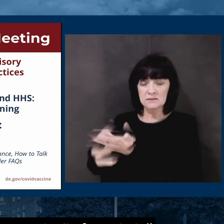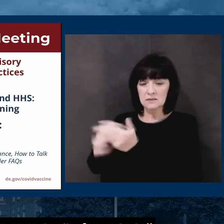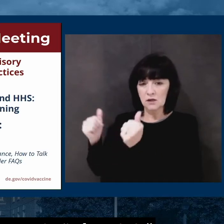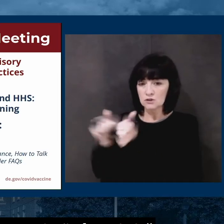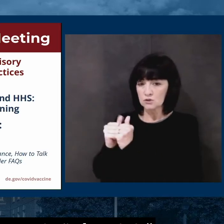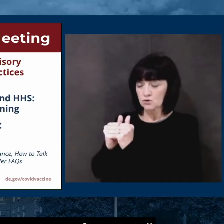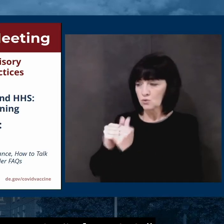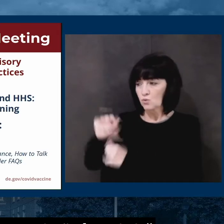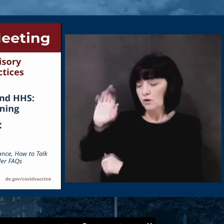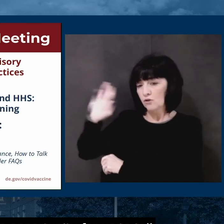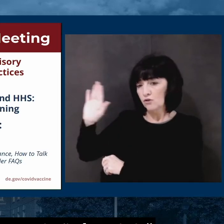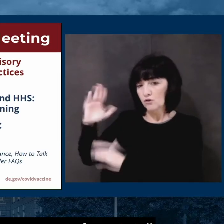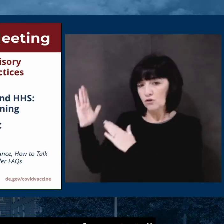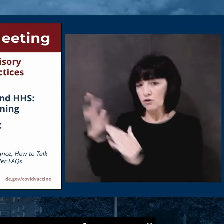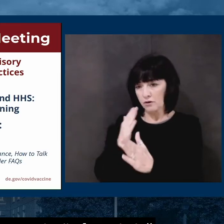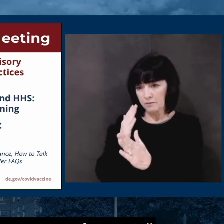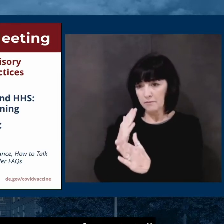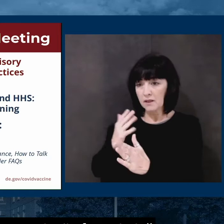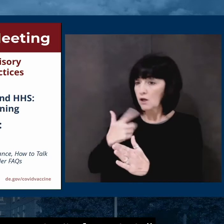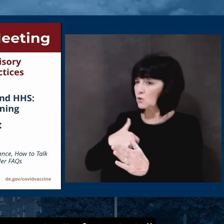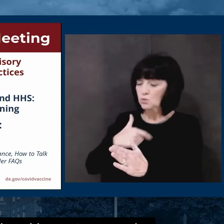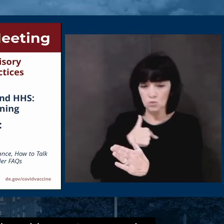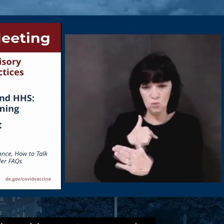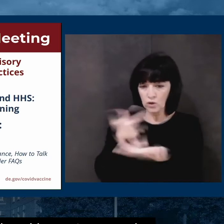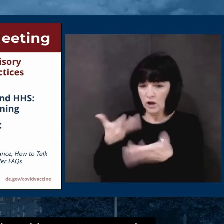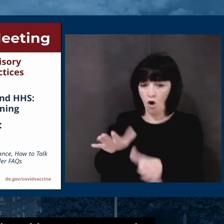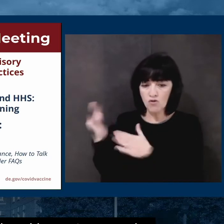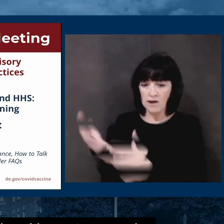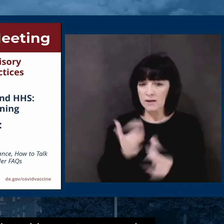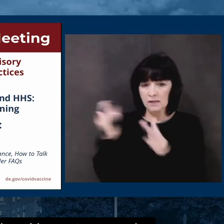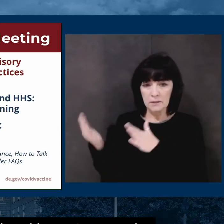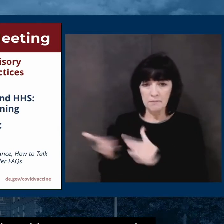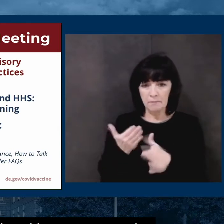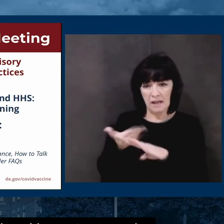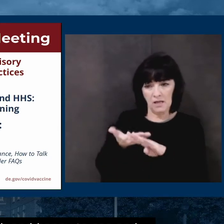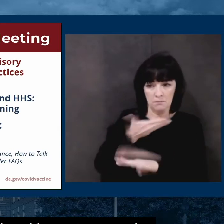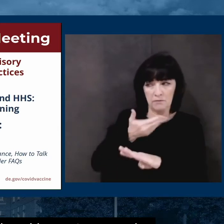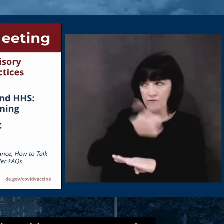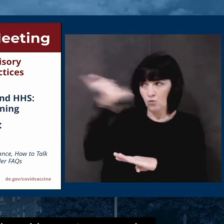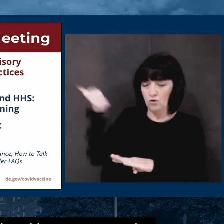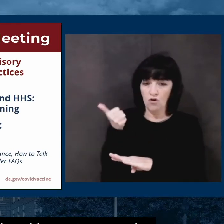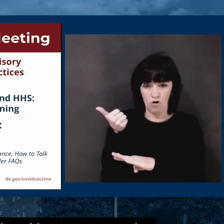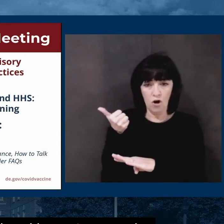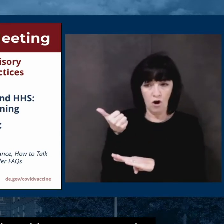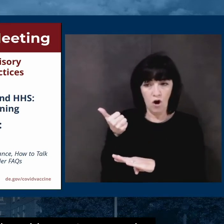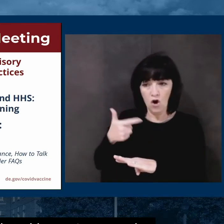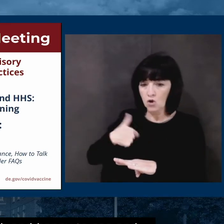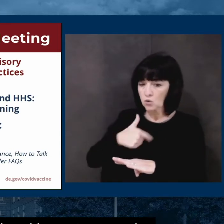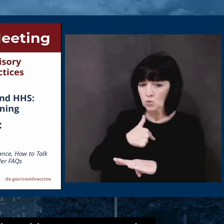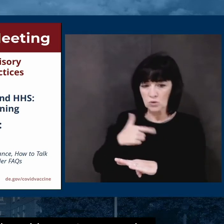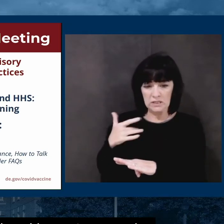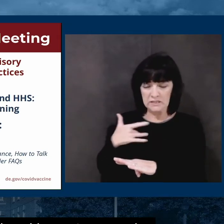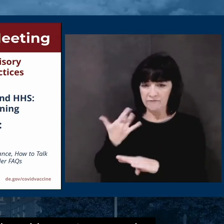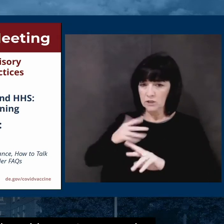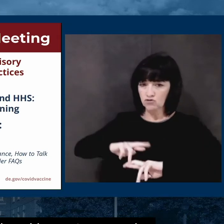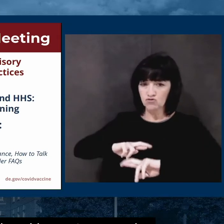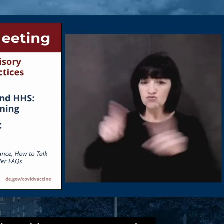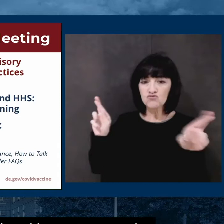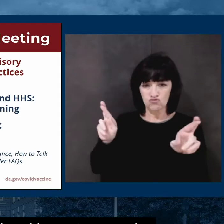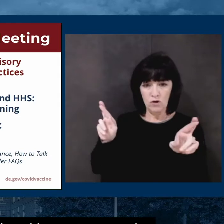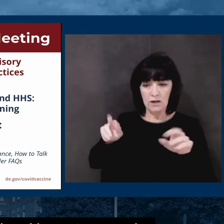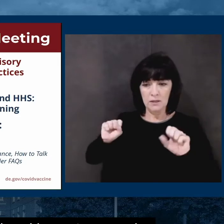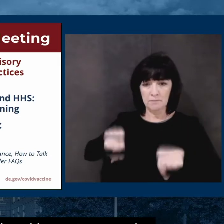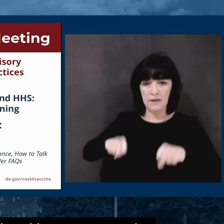that quoted that we were ahead of the curve in planning, and they felt that there should be no major barriers for us to be able to allocate